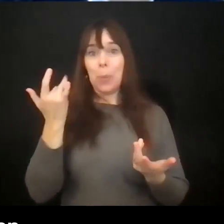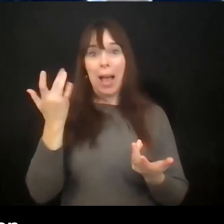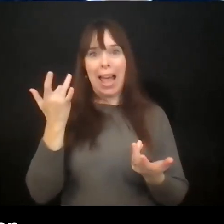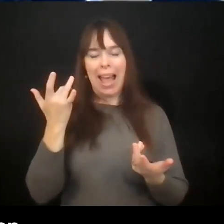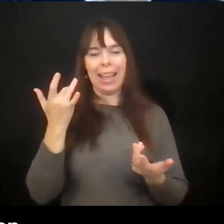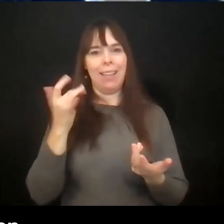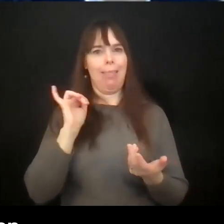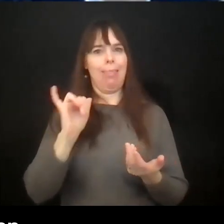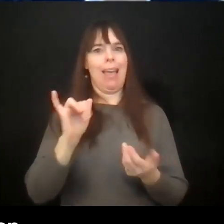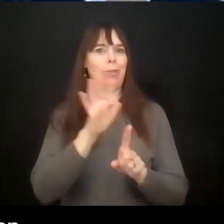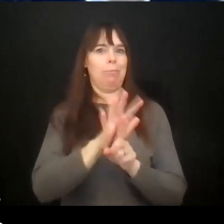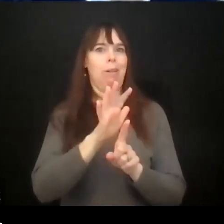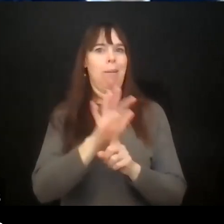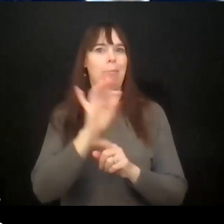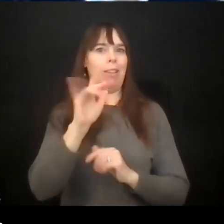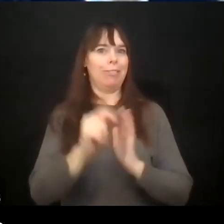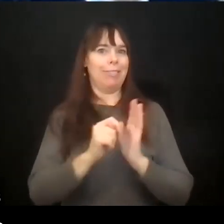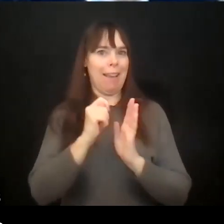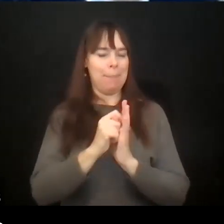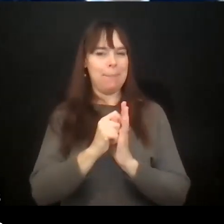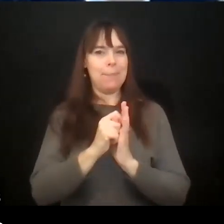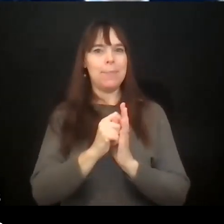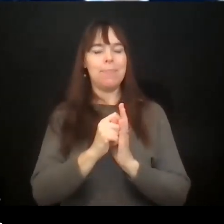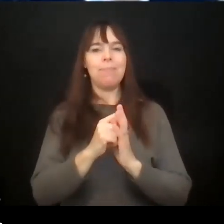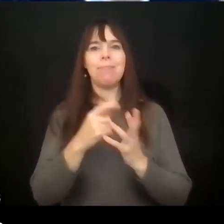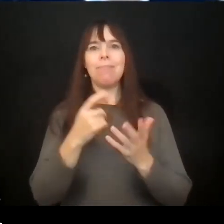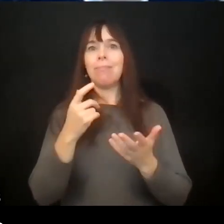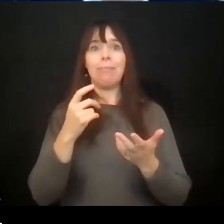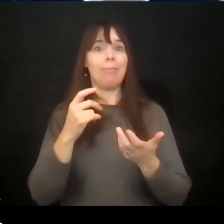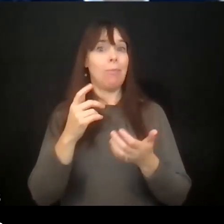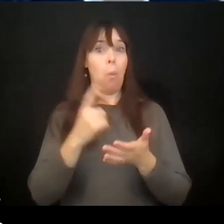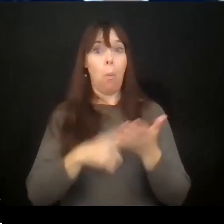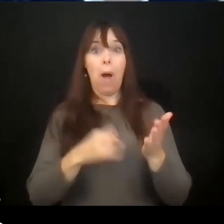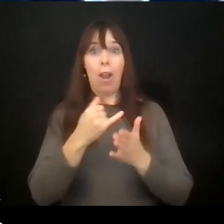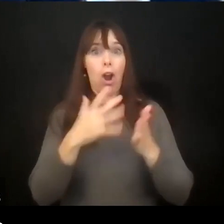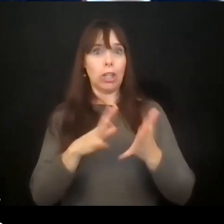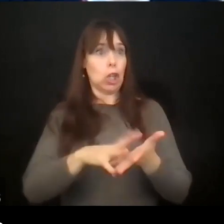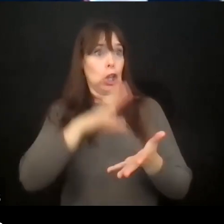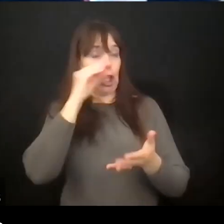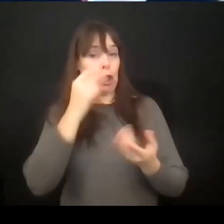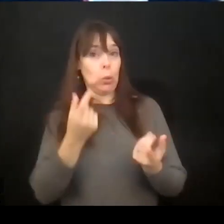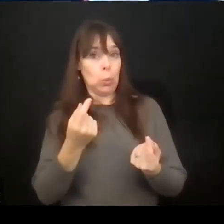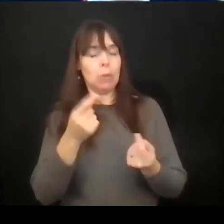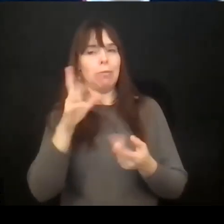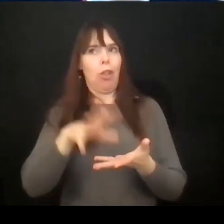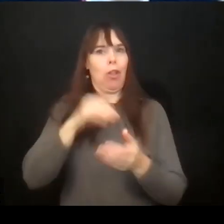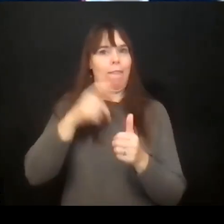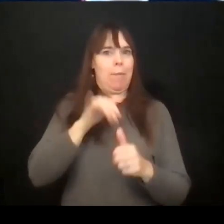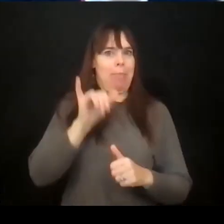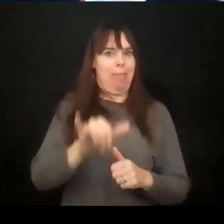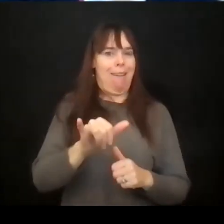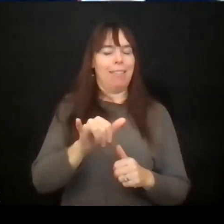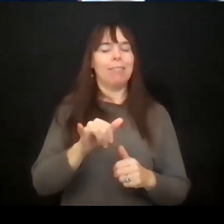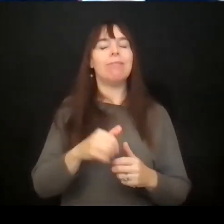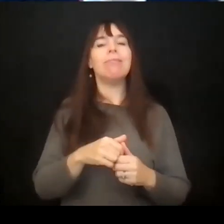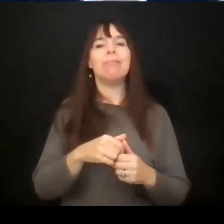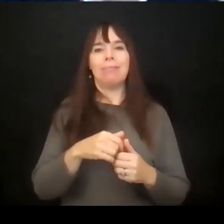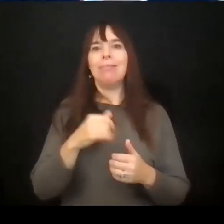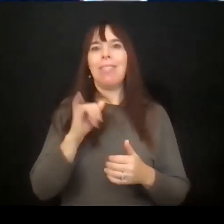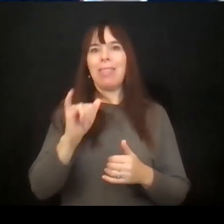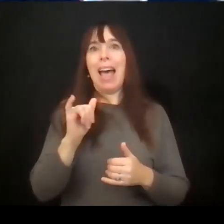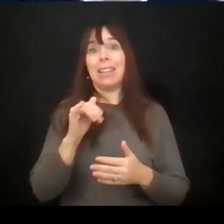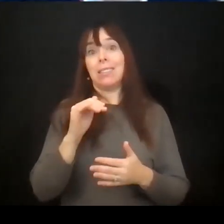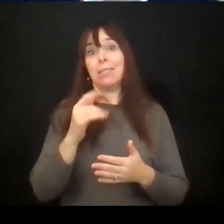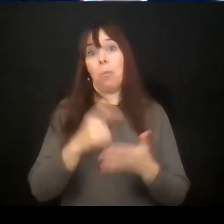was popular then. That was what was taught to the artists. And that was what people would